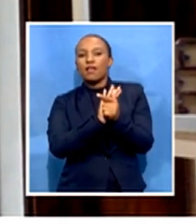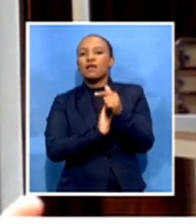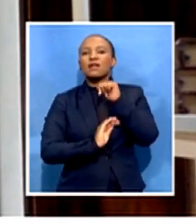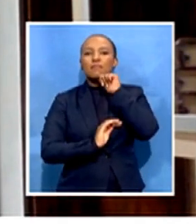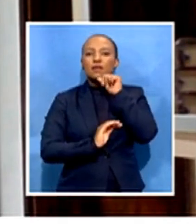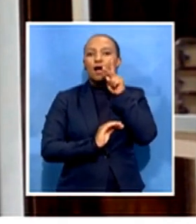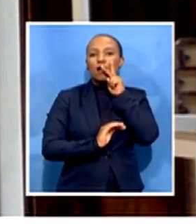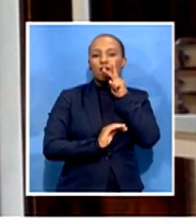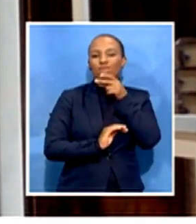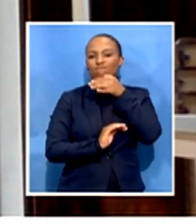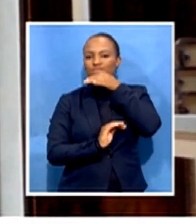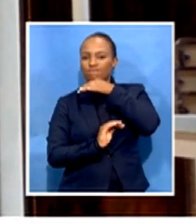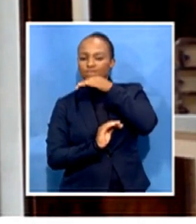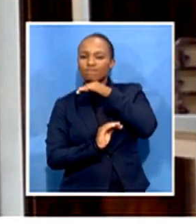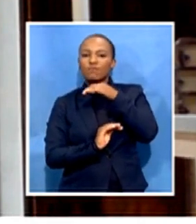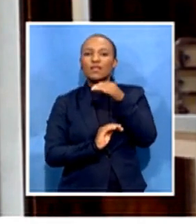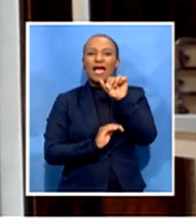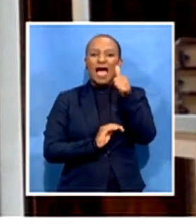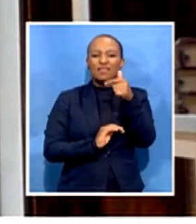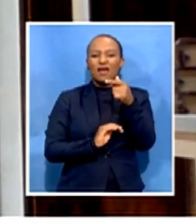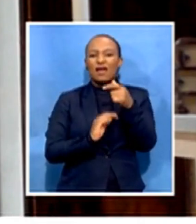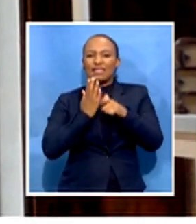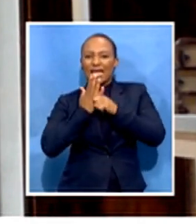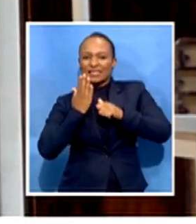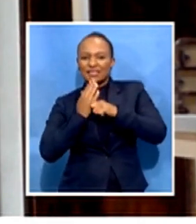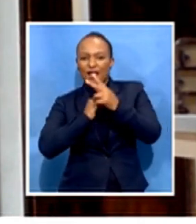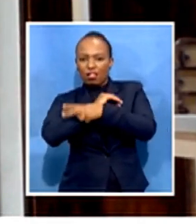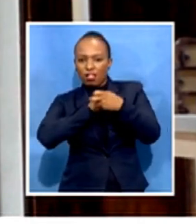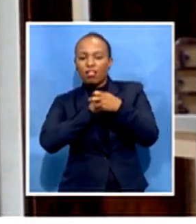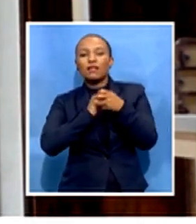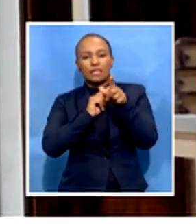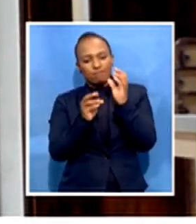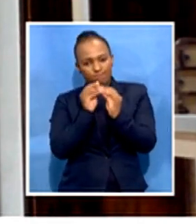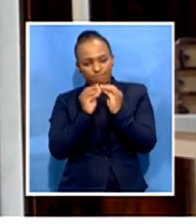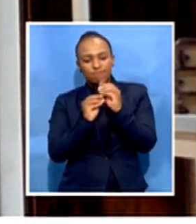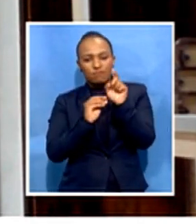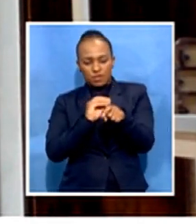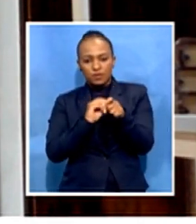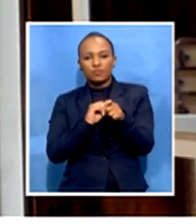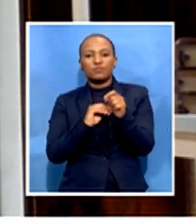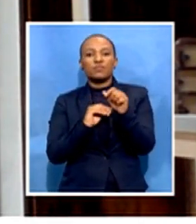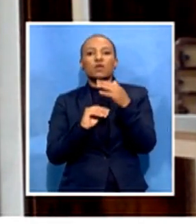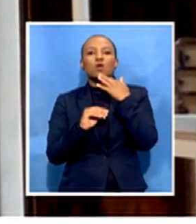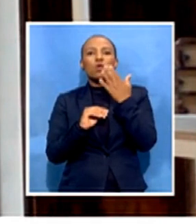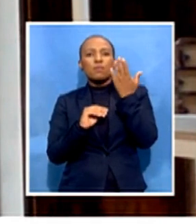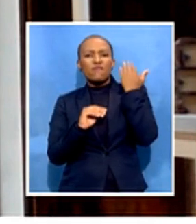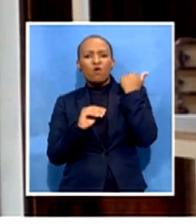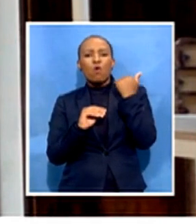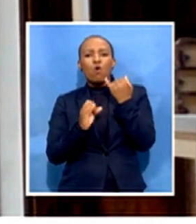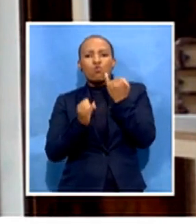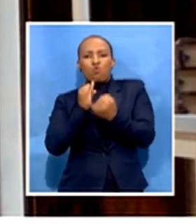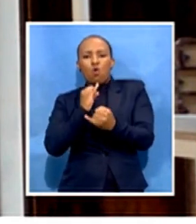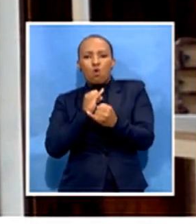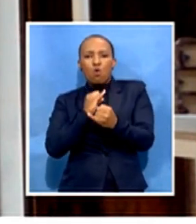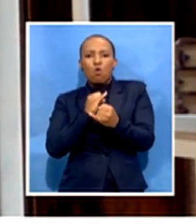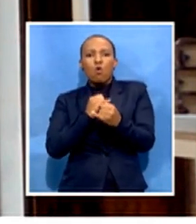spoke earlier, and I think, Kurt, you raised it as well, about the so-called round-tripping, where people are claiming tax, the goods don't leave South